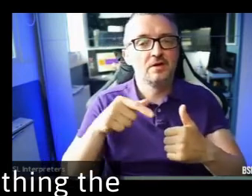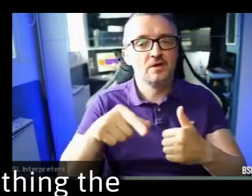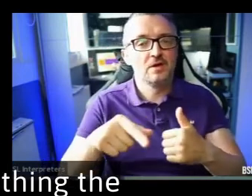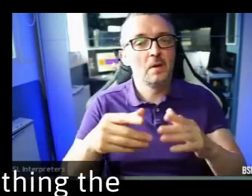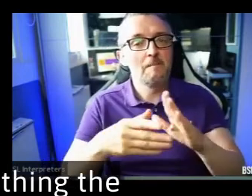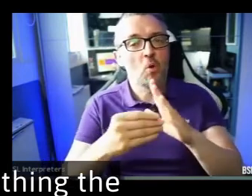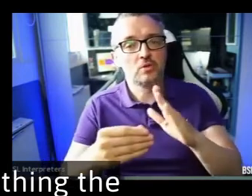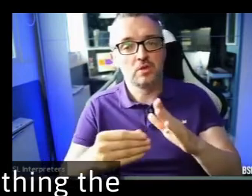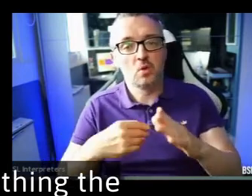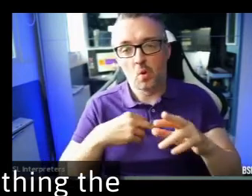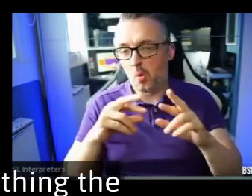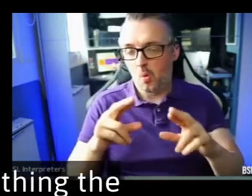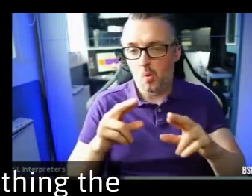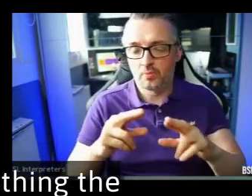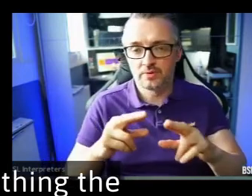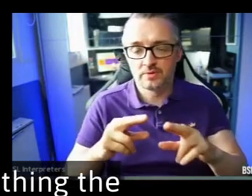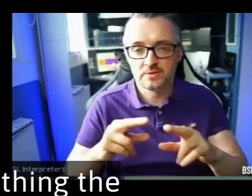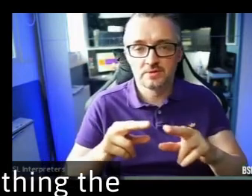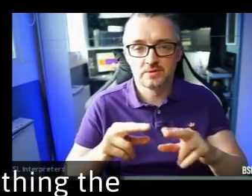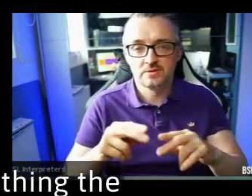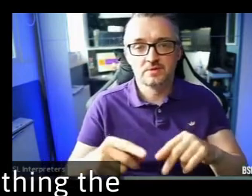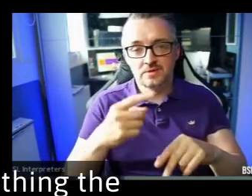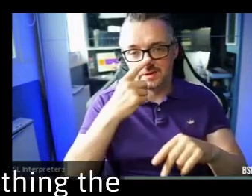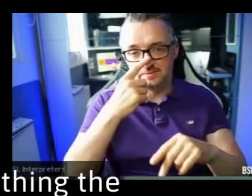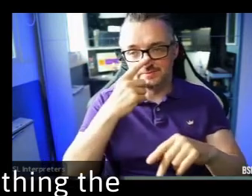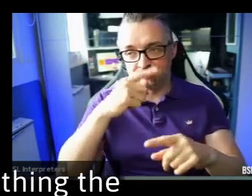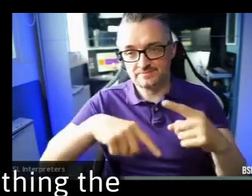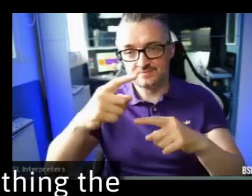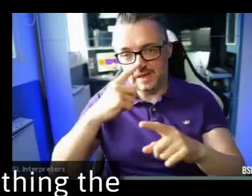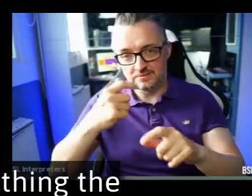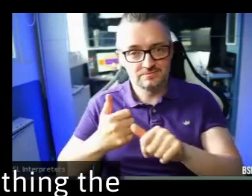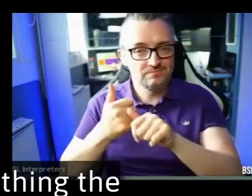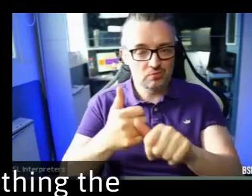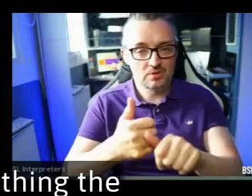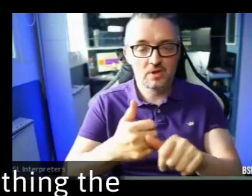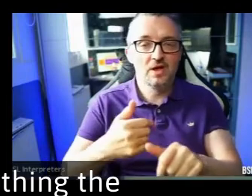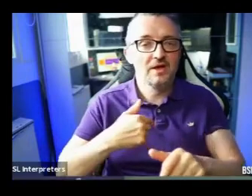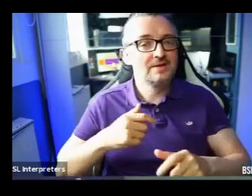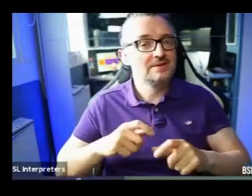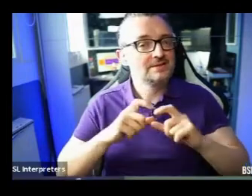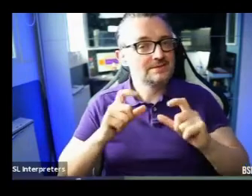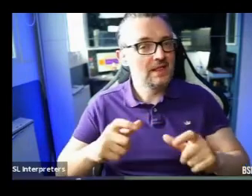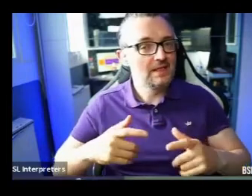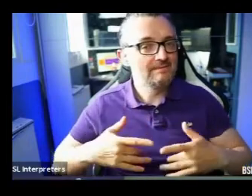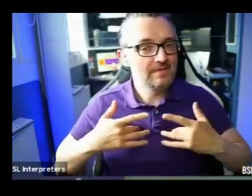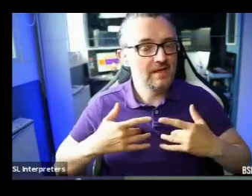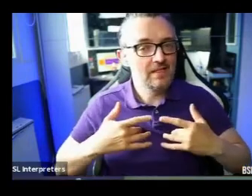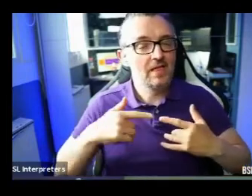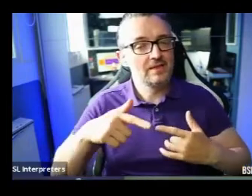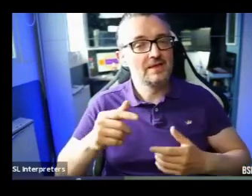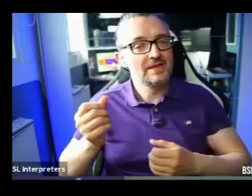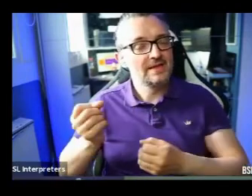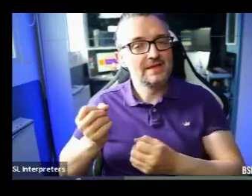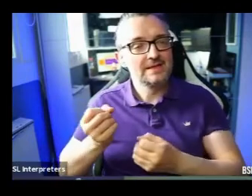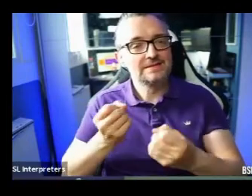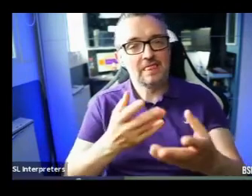And this model, we hope, will be something that the community can get behind and can support, but we still have to